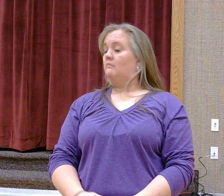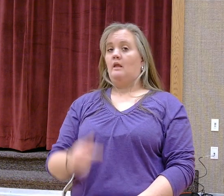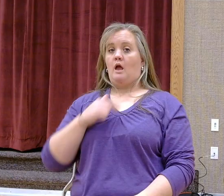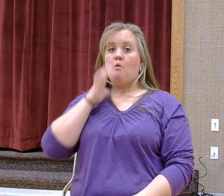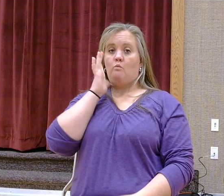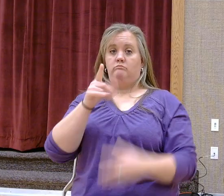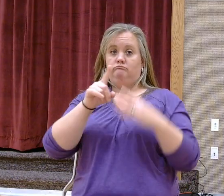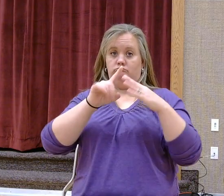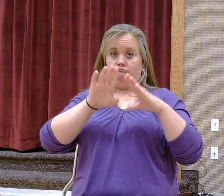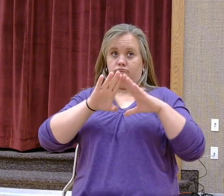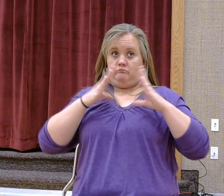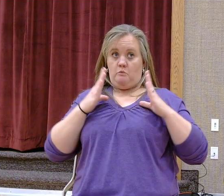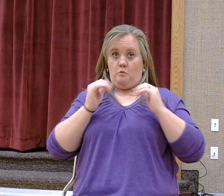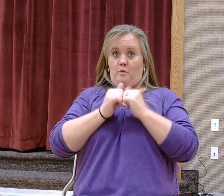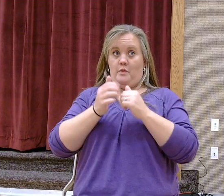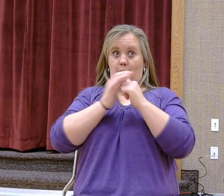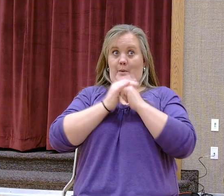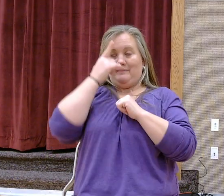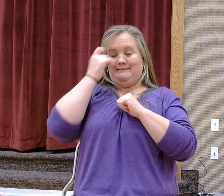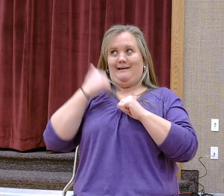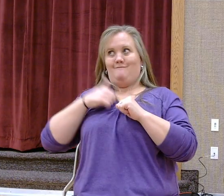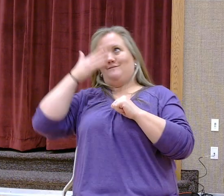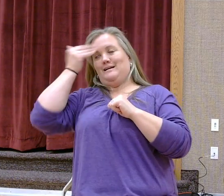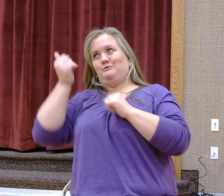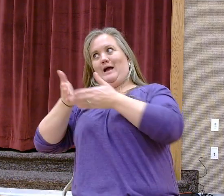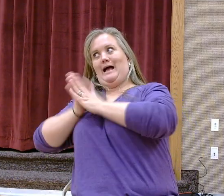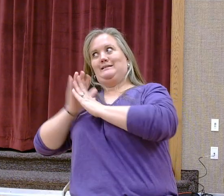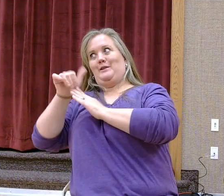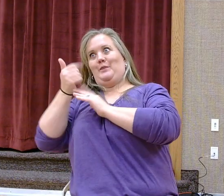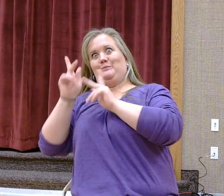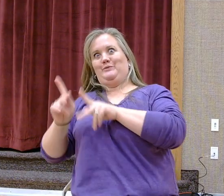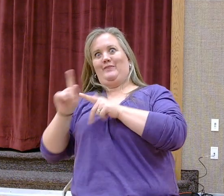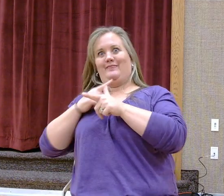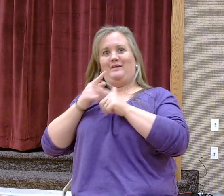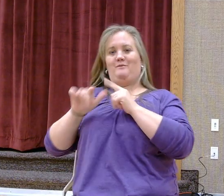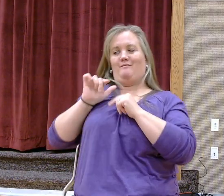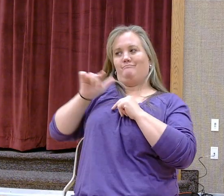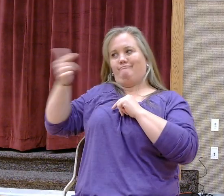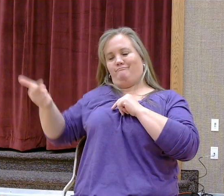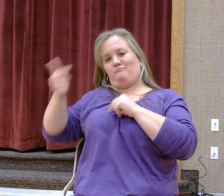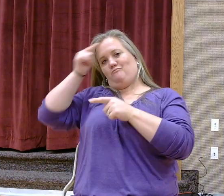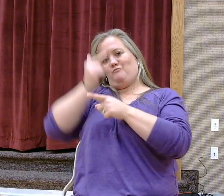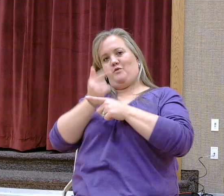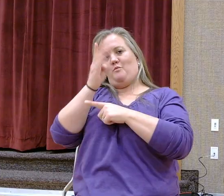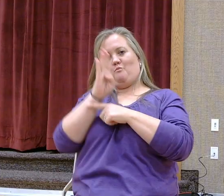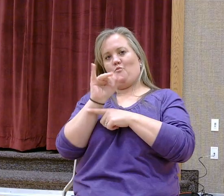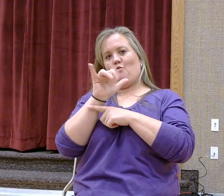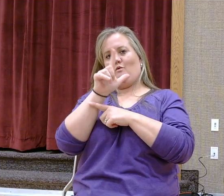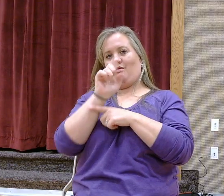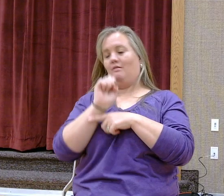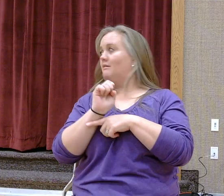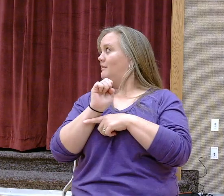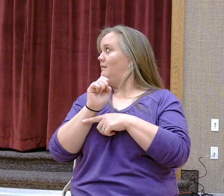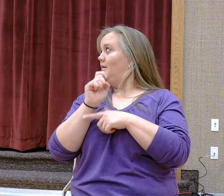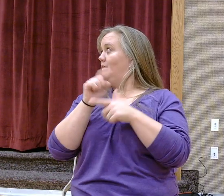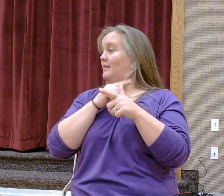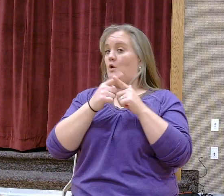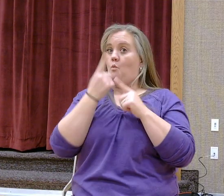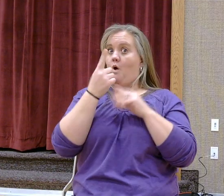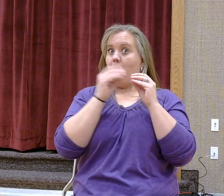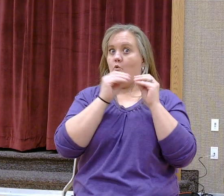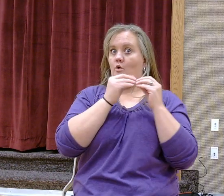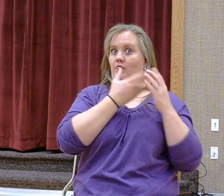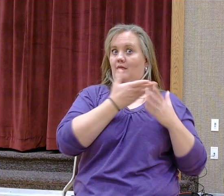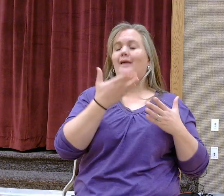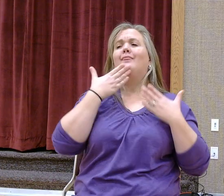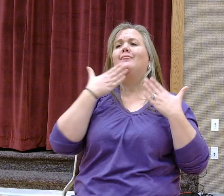with prayer since I forgot to ask someone, and we'll turn the time over to Brother Boyle. And also, one more thing.